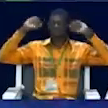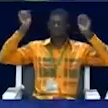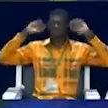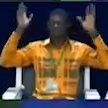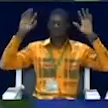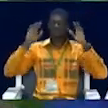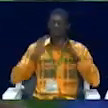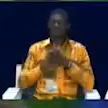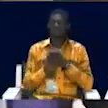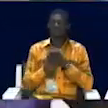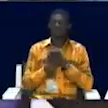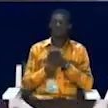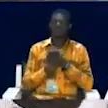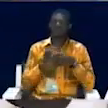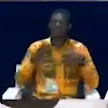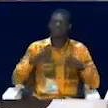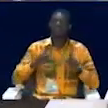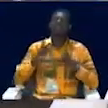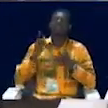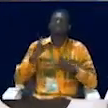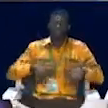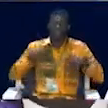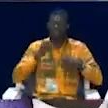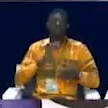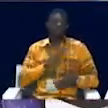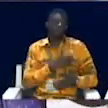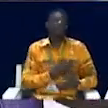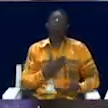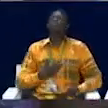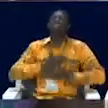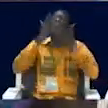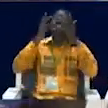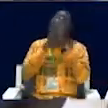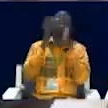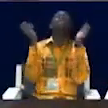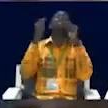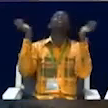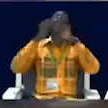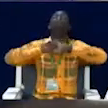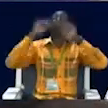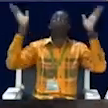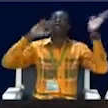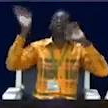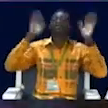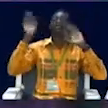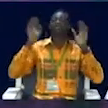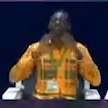lord let the living soul shout hallelujah